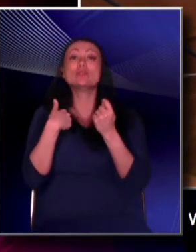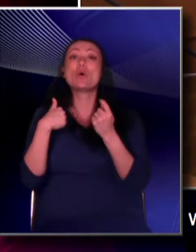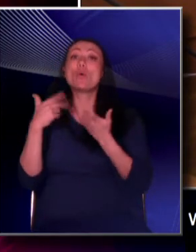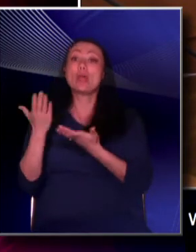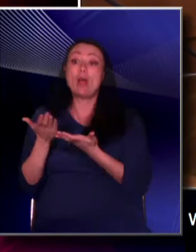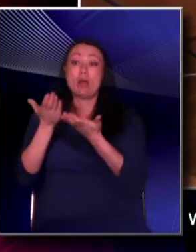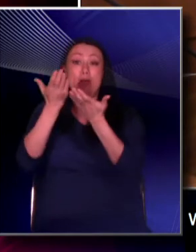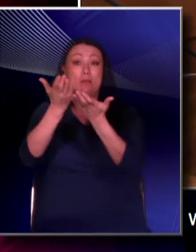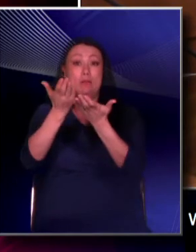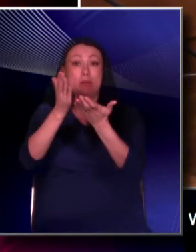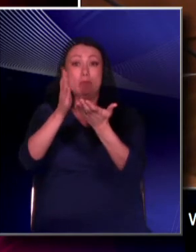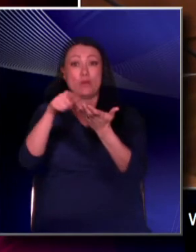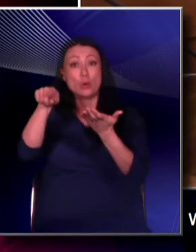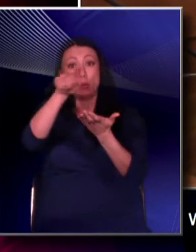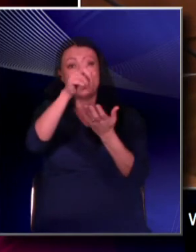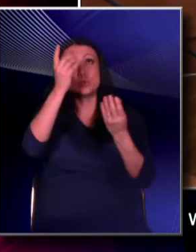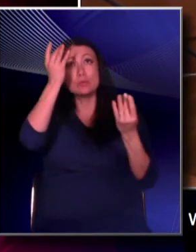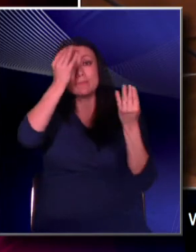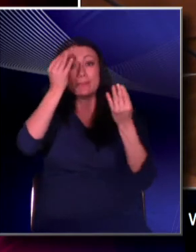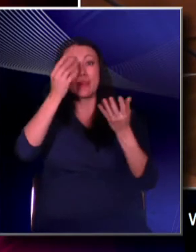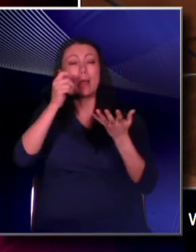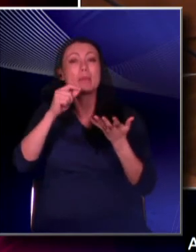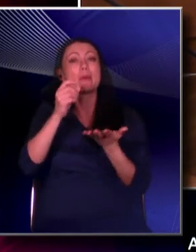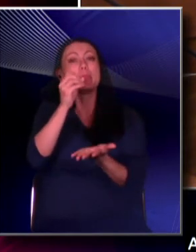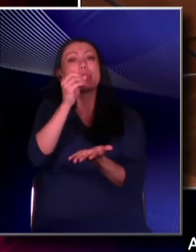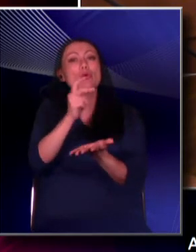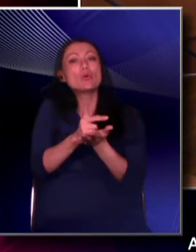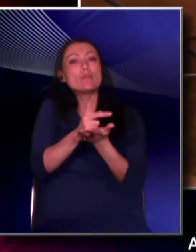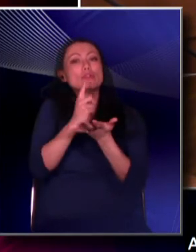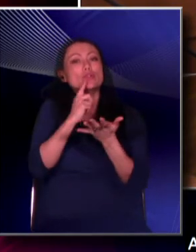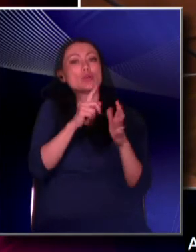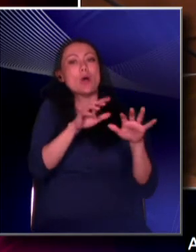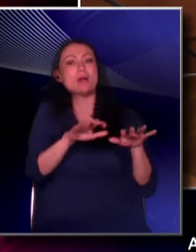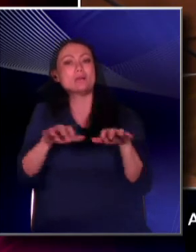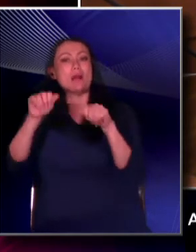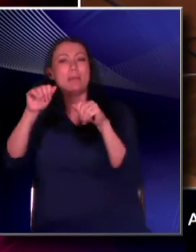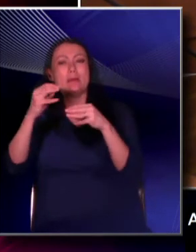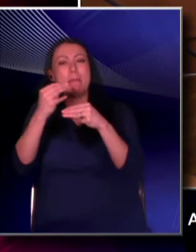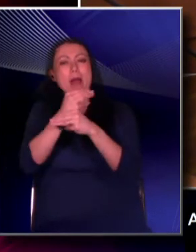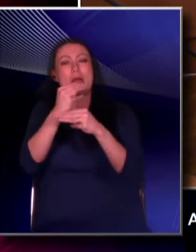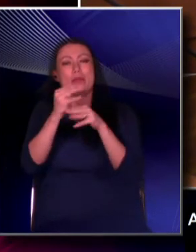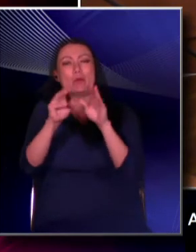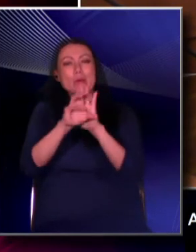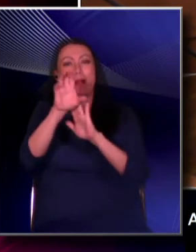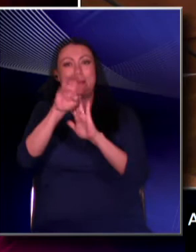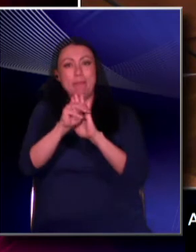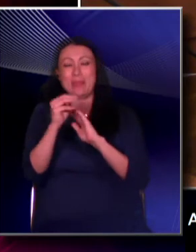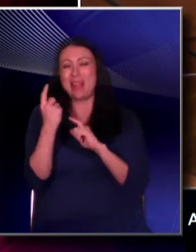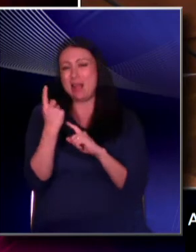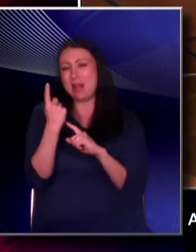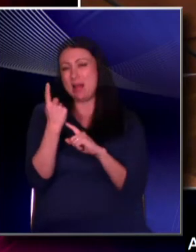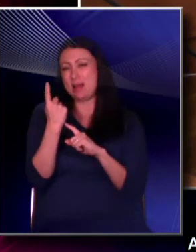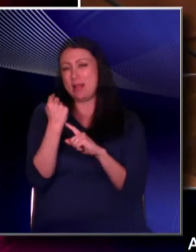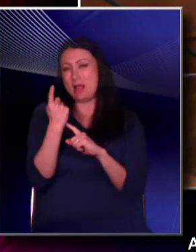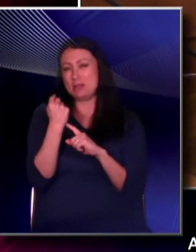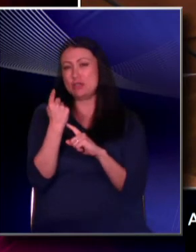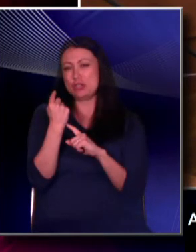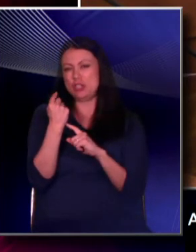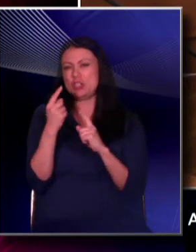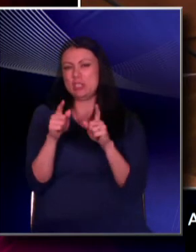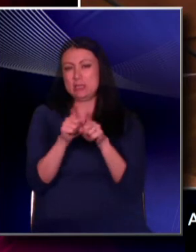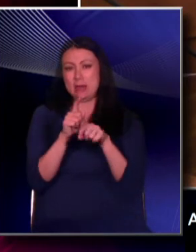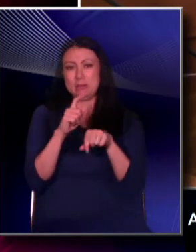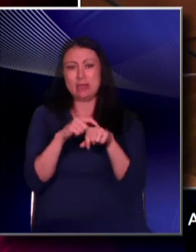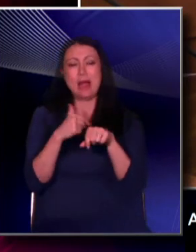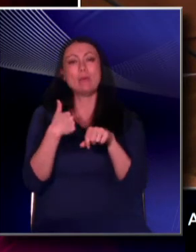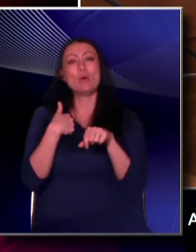consideration tonight is the approval and adoption of the math curriculum. Last year about this time, we came to